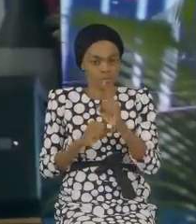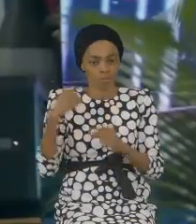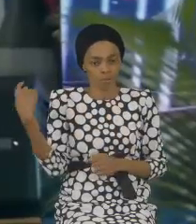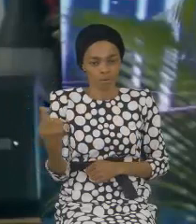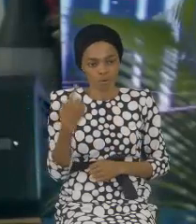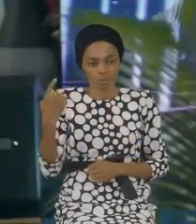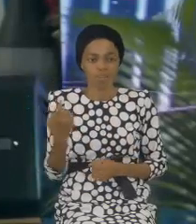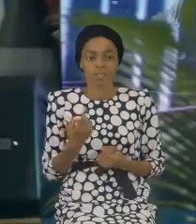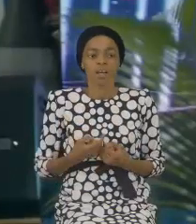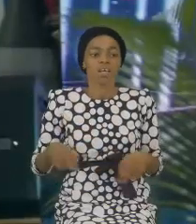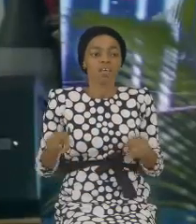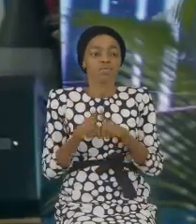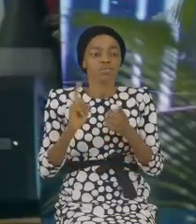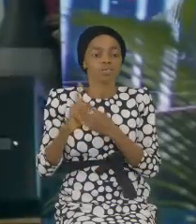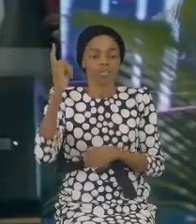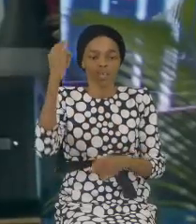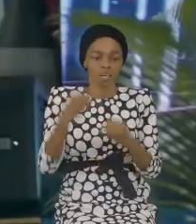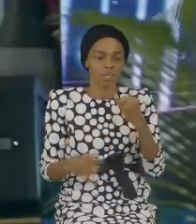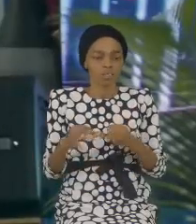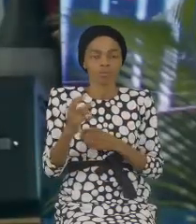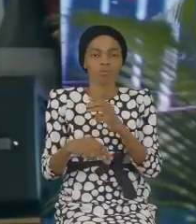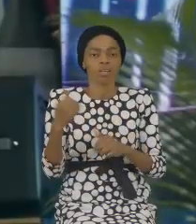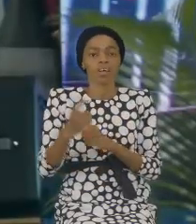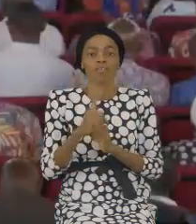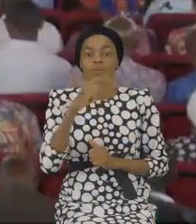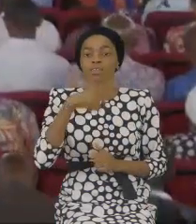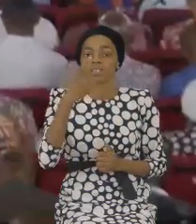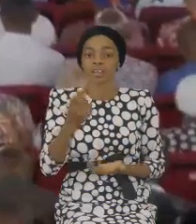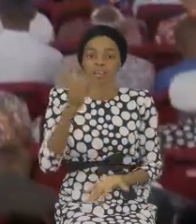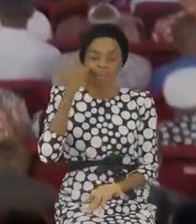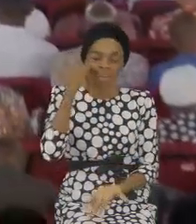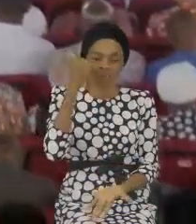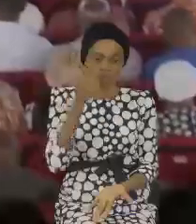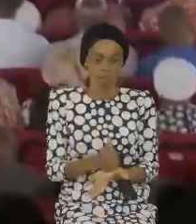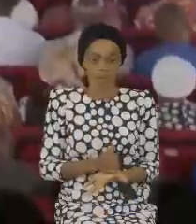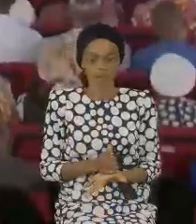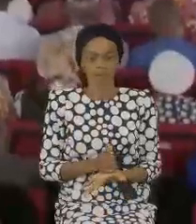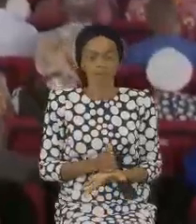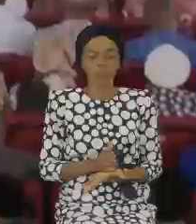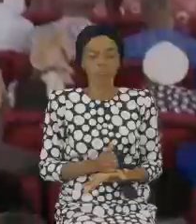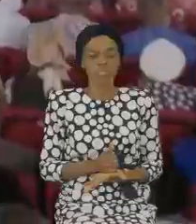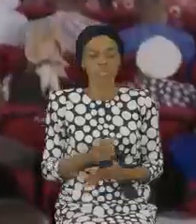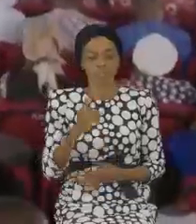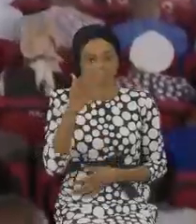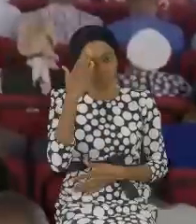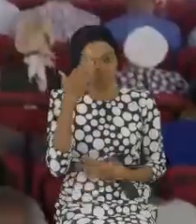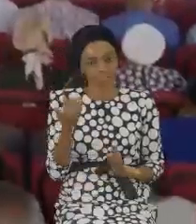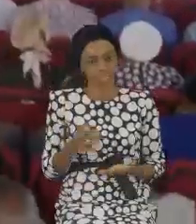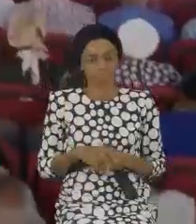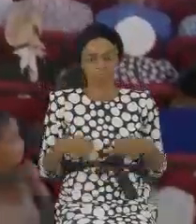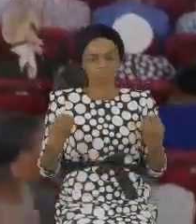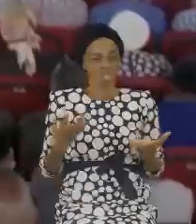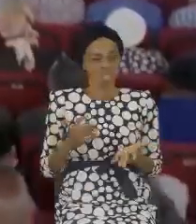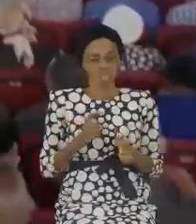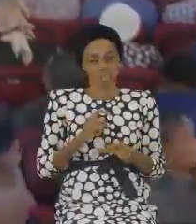to the end of the world. And the whole church said, amen. You know, many times